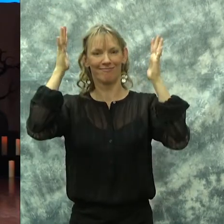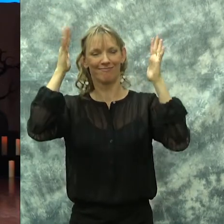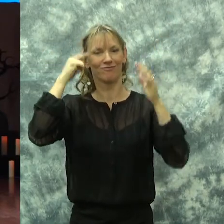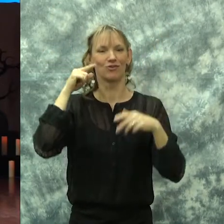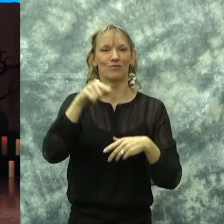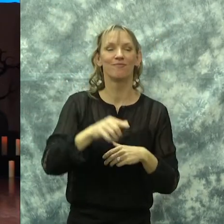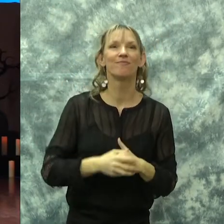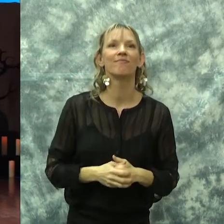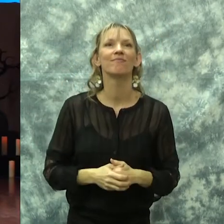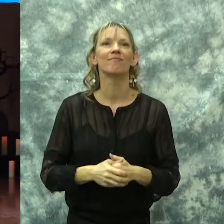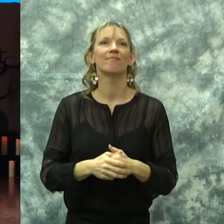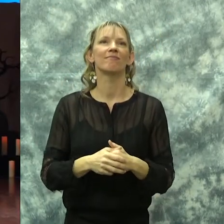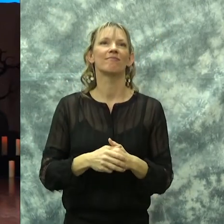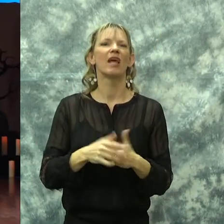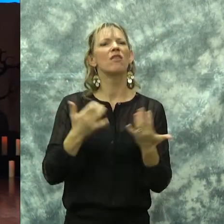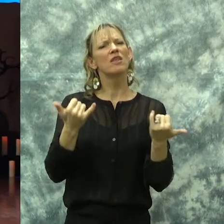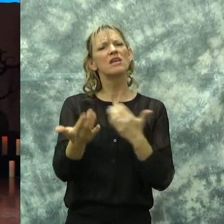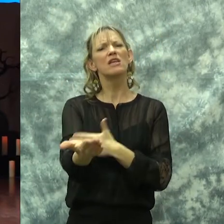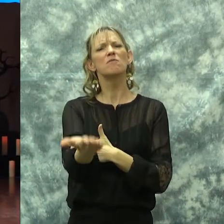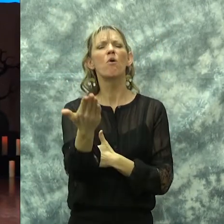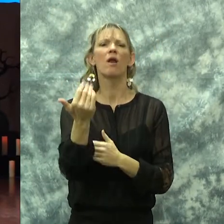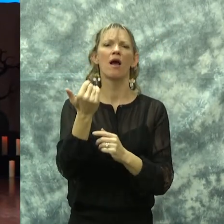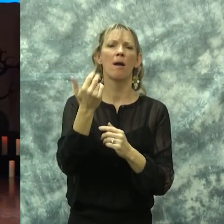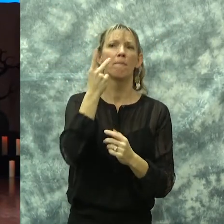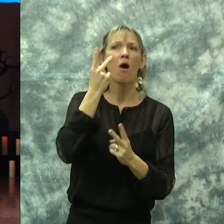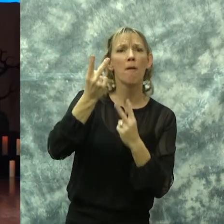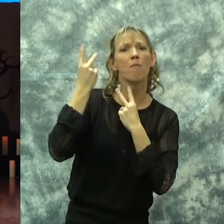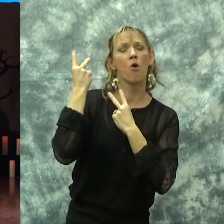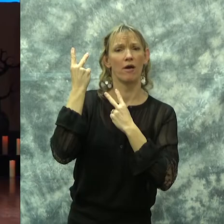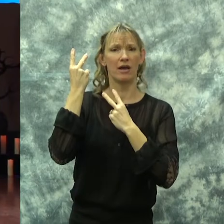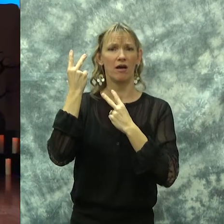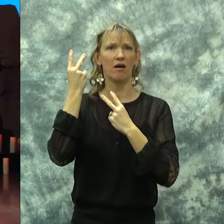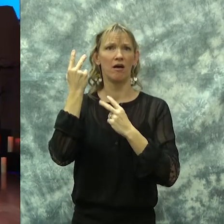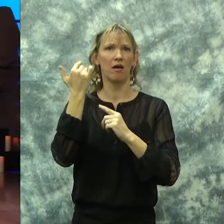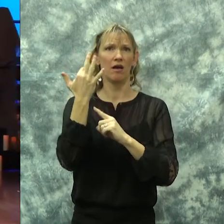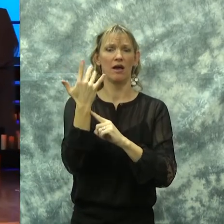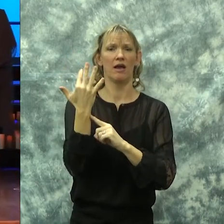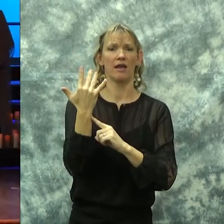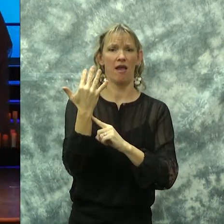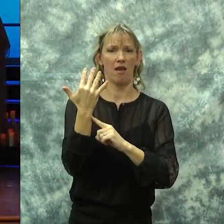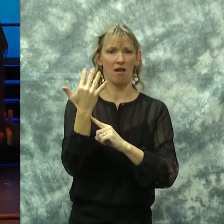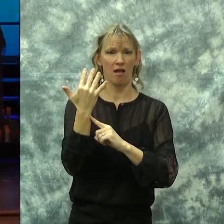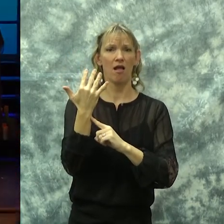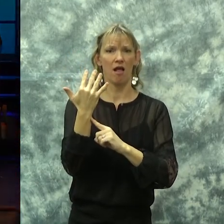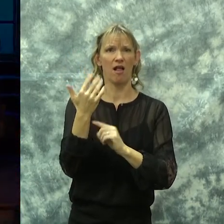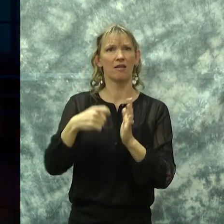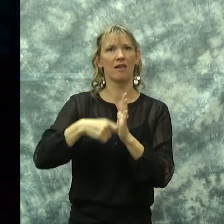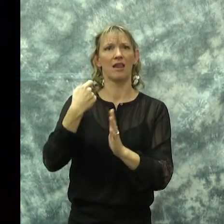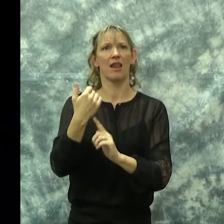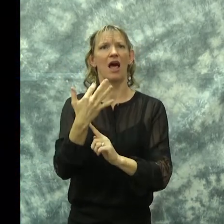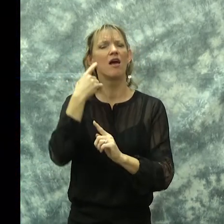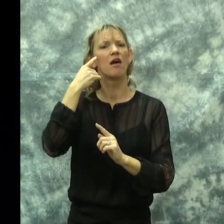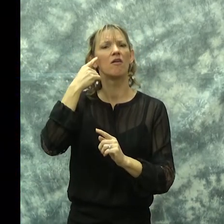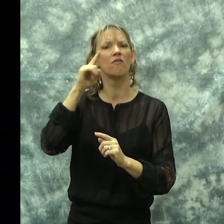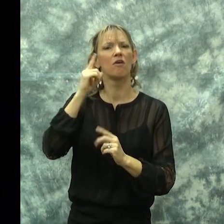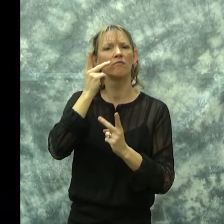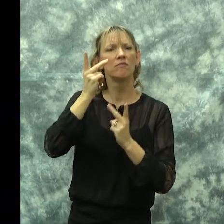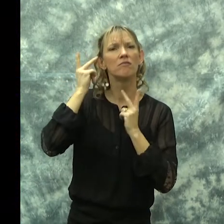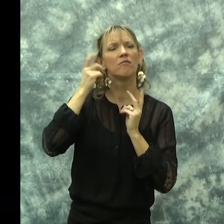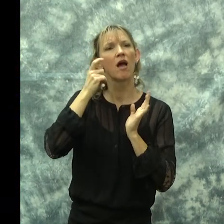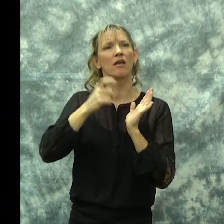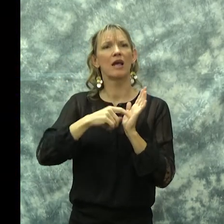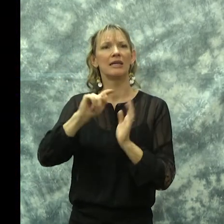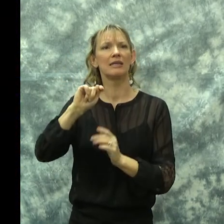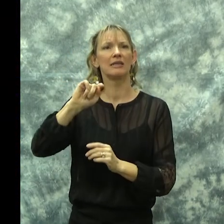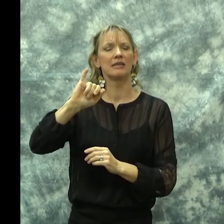But I want to light our memorial candle this morning in honor of the passing of Thich Nhat Hanh, not only a great